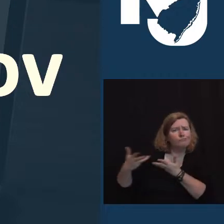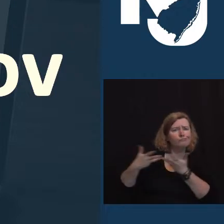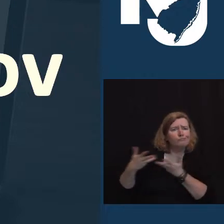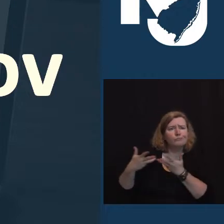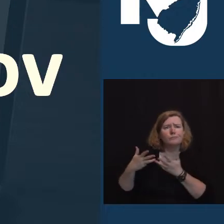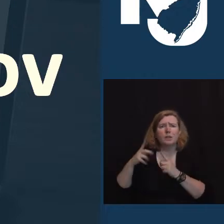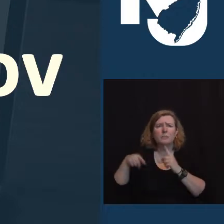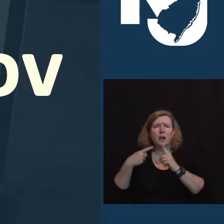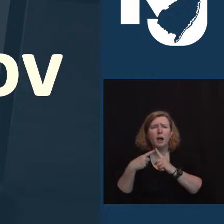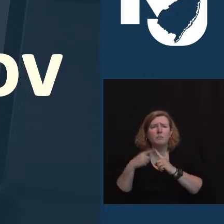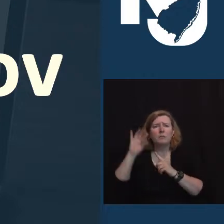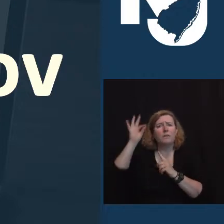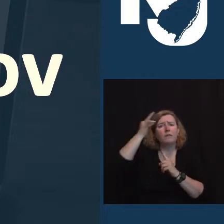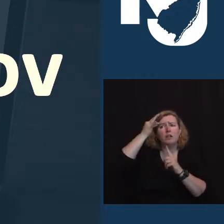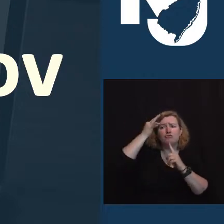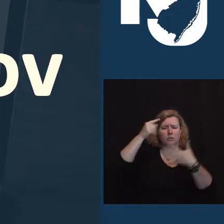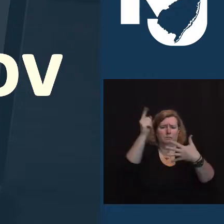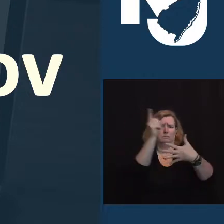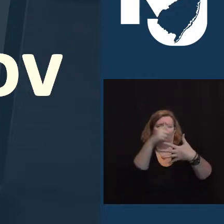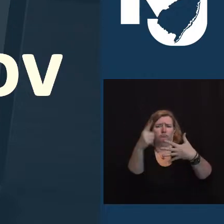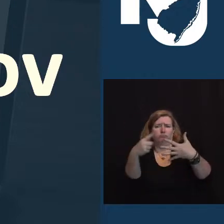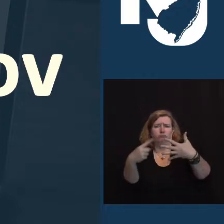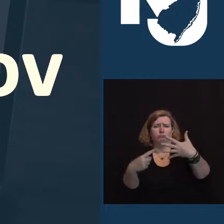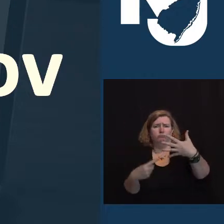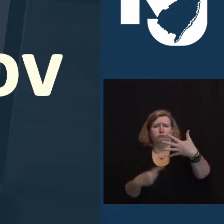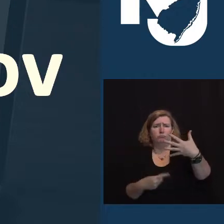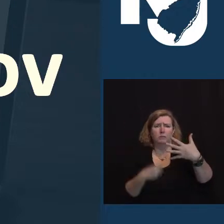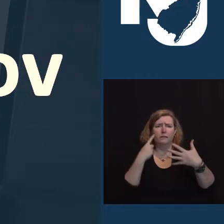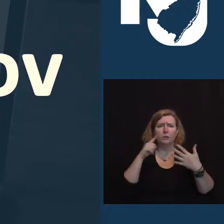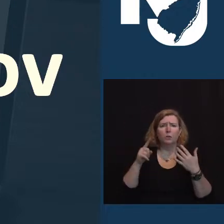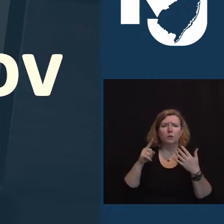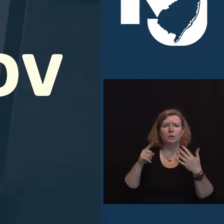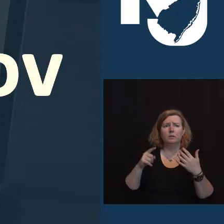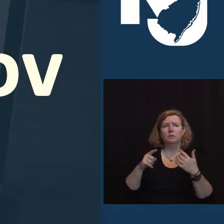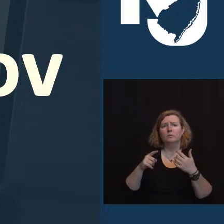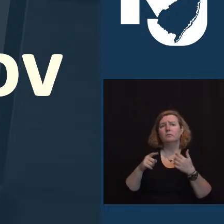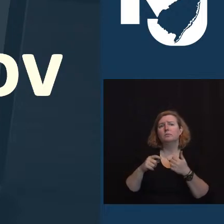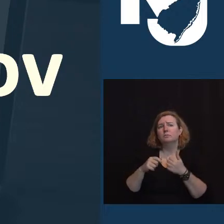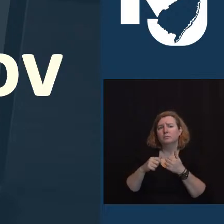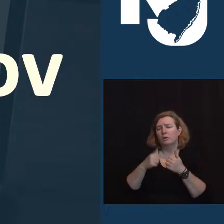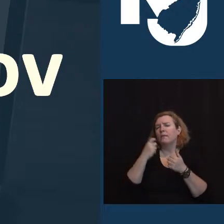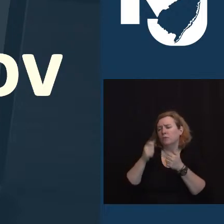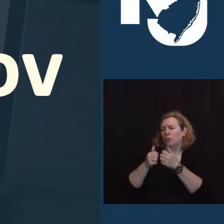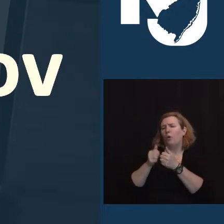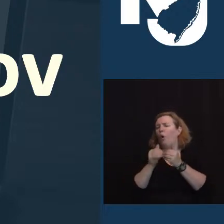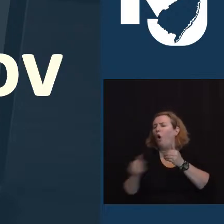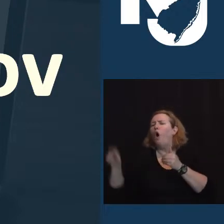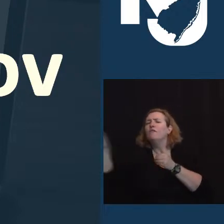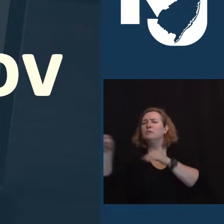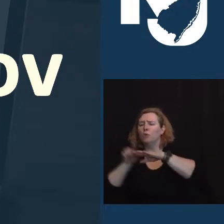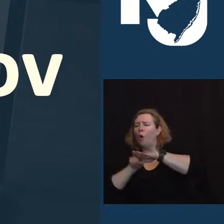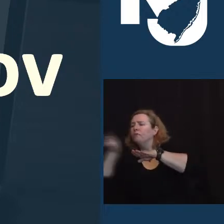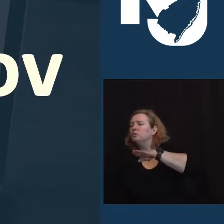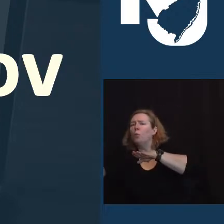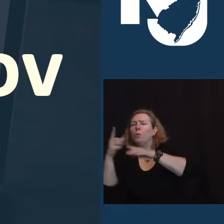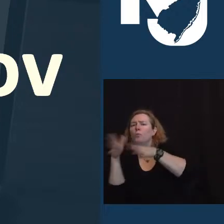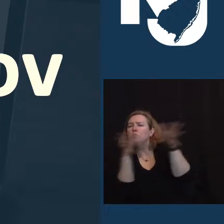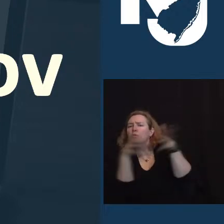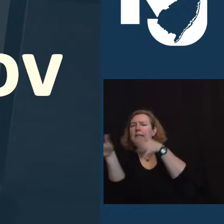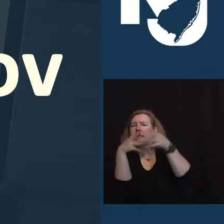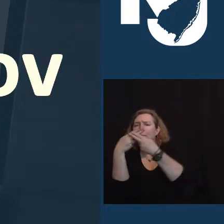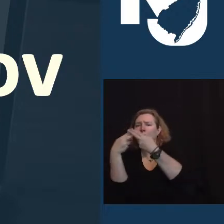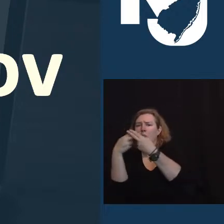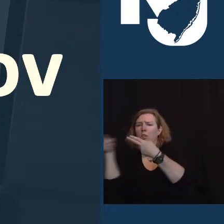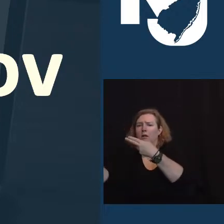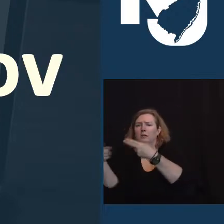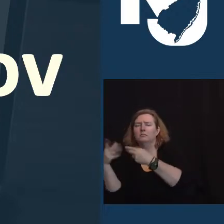on offshore wind in particular, where I reiterated our aspiration, and she's extremely happy to hear this, to